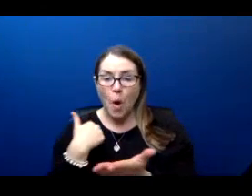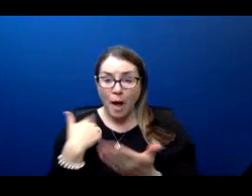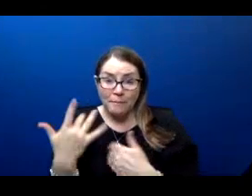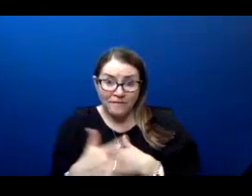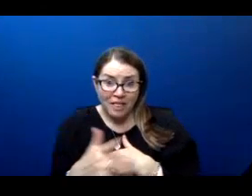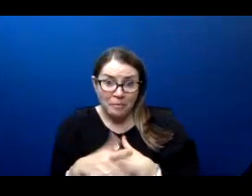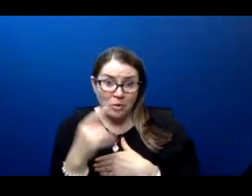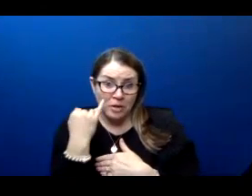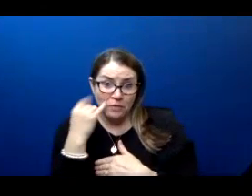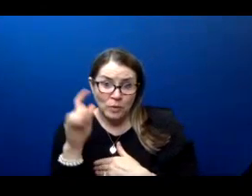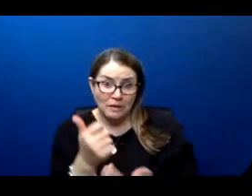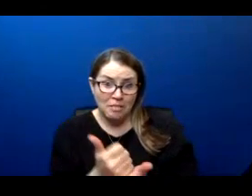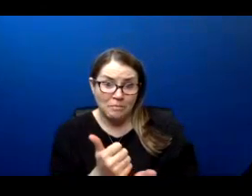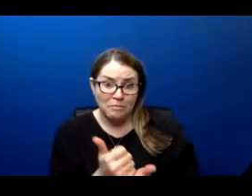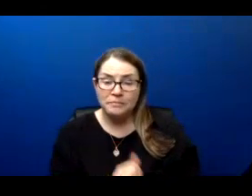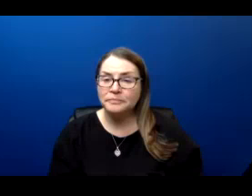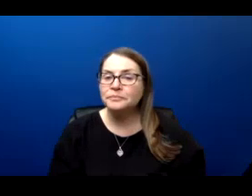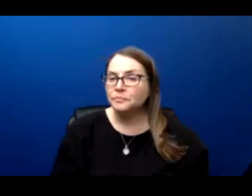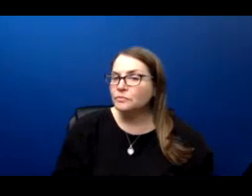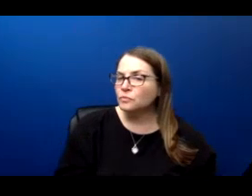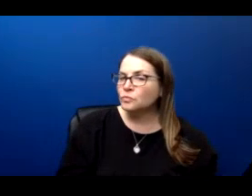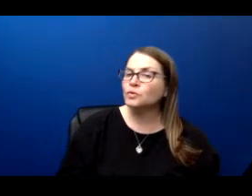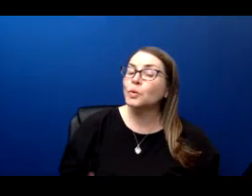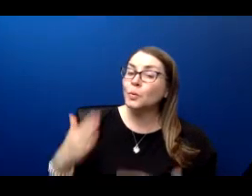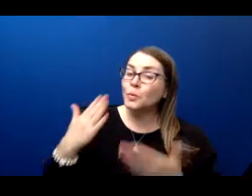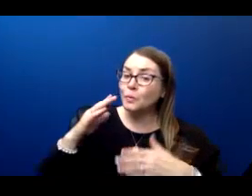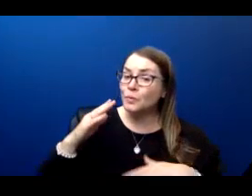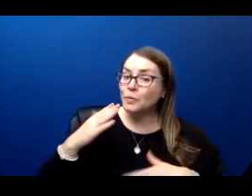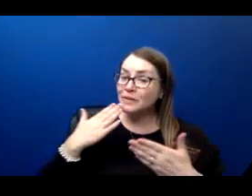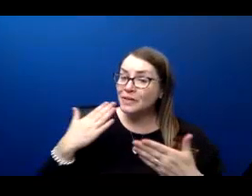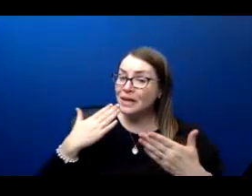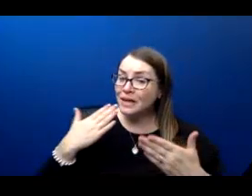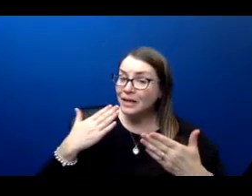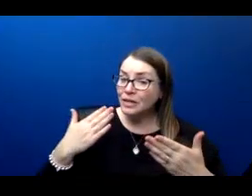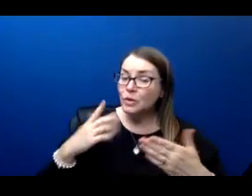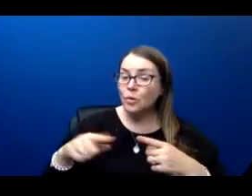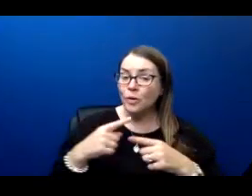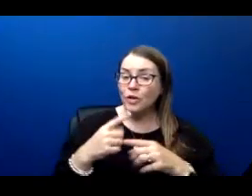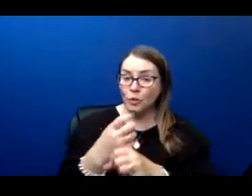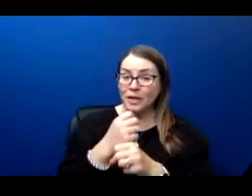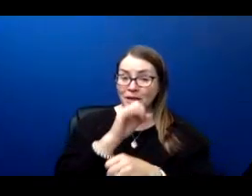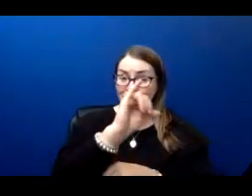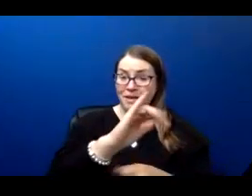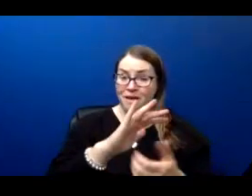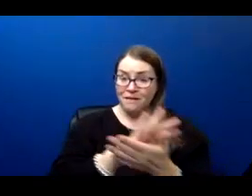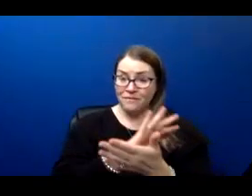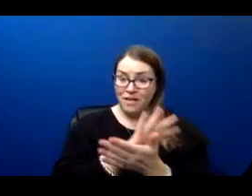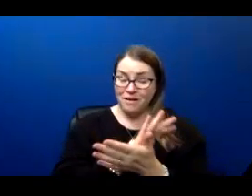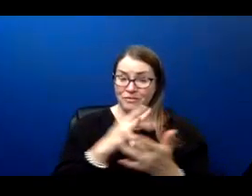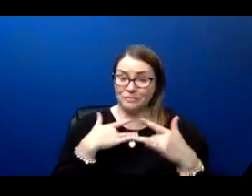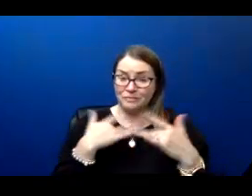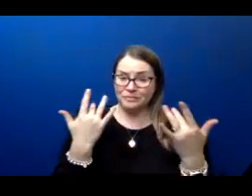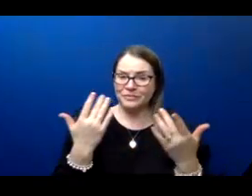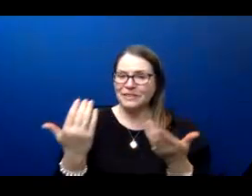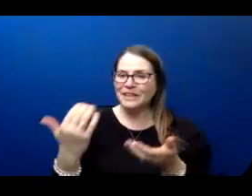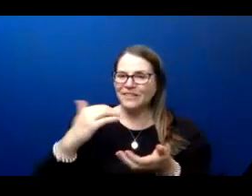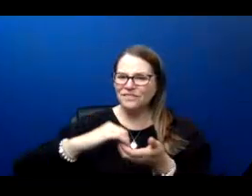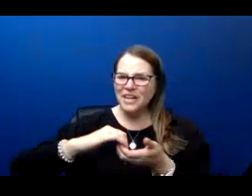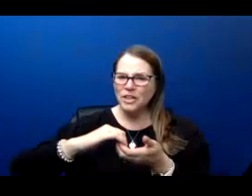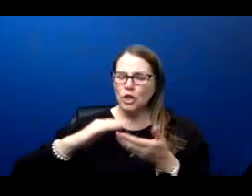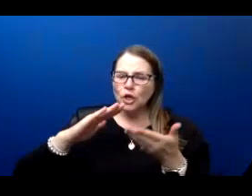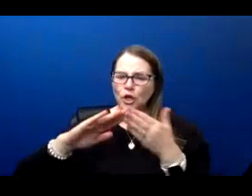Thank you, thank you, thank you. As I mentioned, when you do get the flyer in hand, the vendor community, those